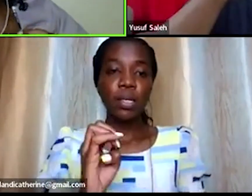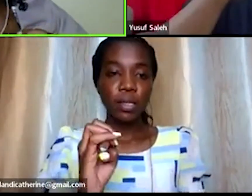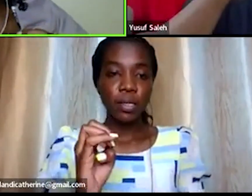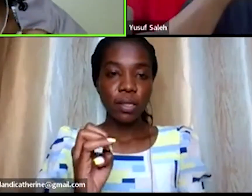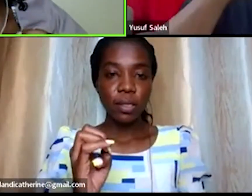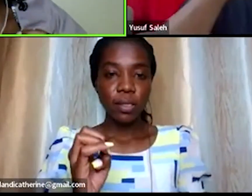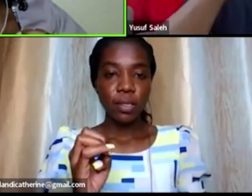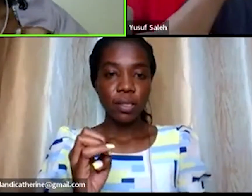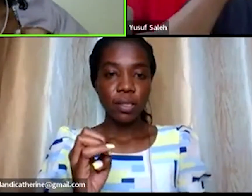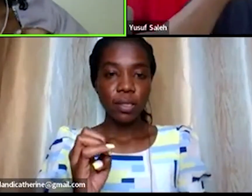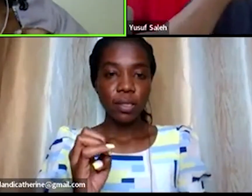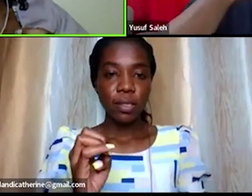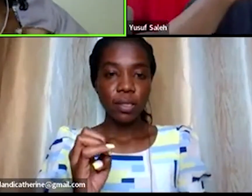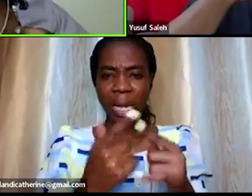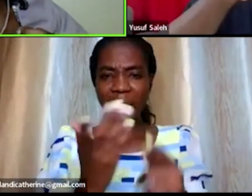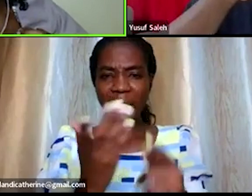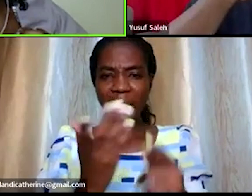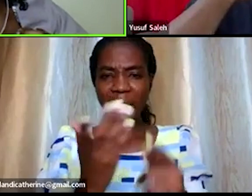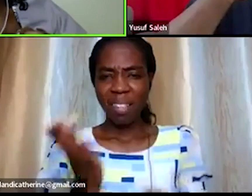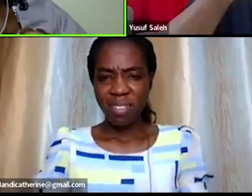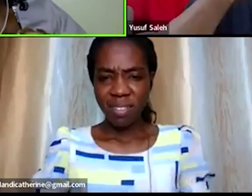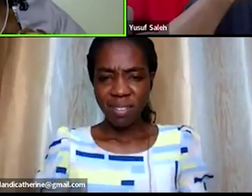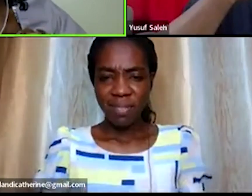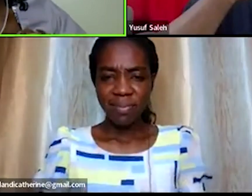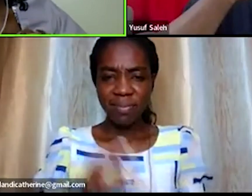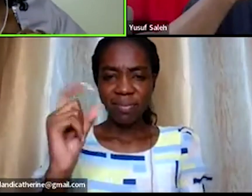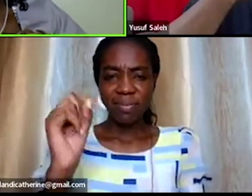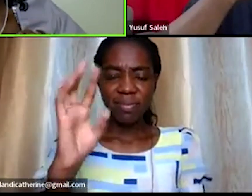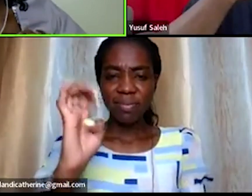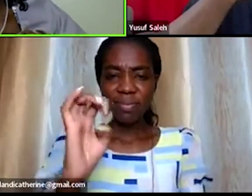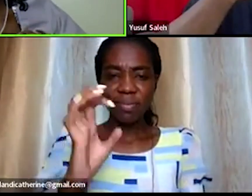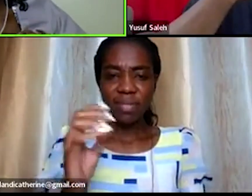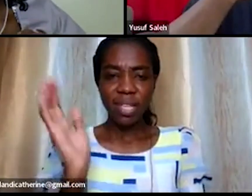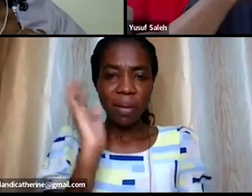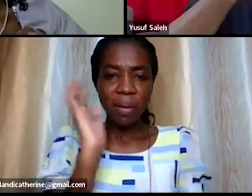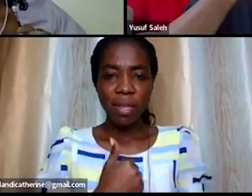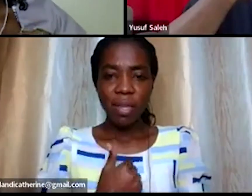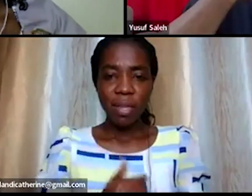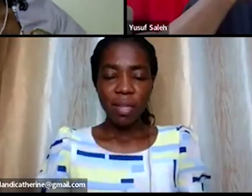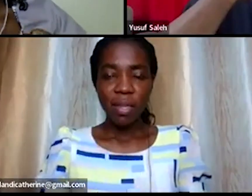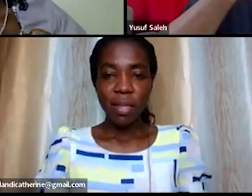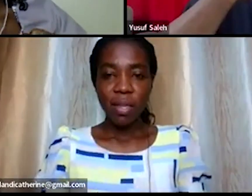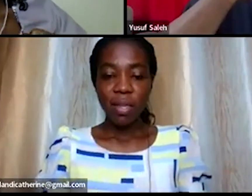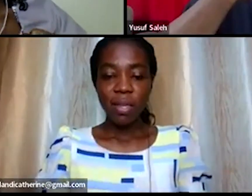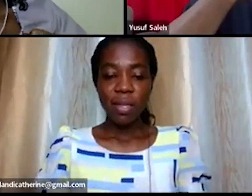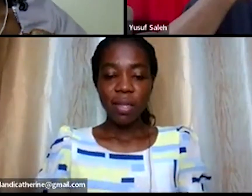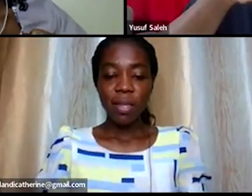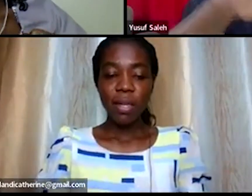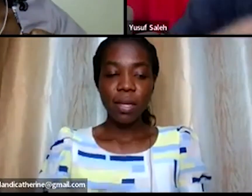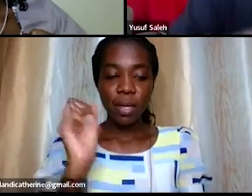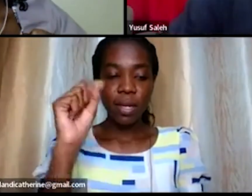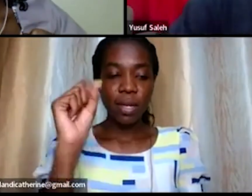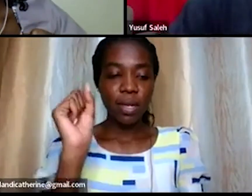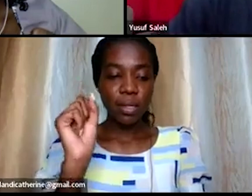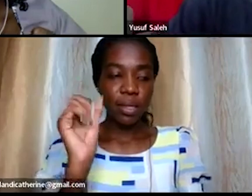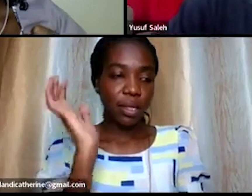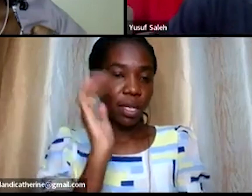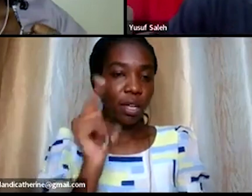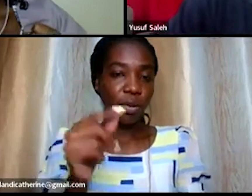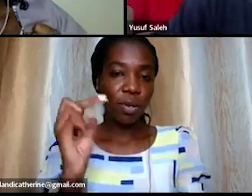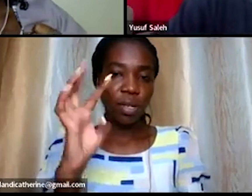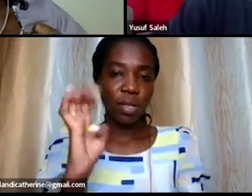been, but she's still here. Grace, can you hear me? Yes, I can hear you, Grace.